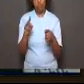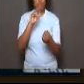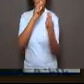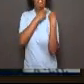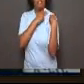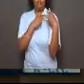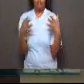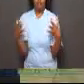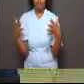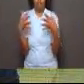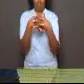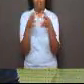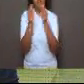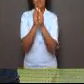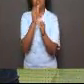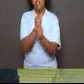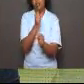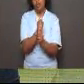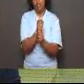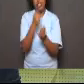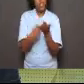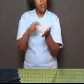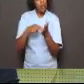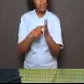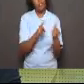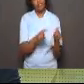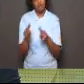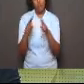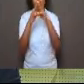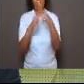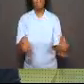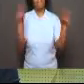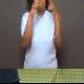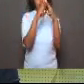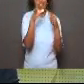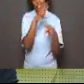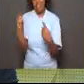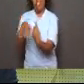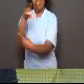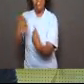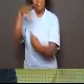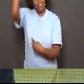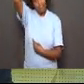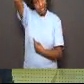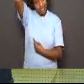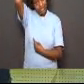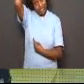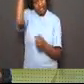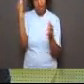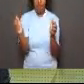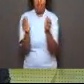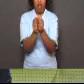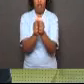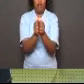between them. This means that the federal and regional governments